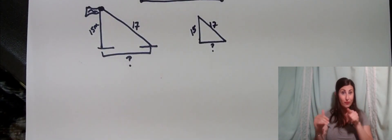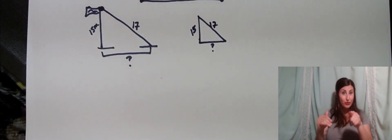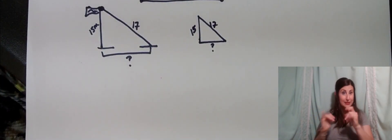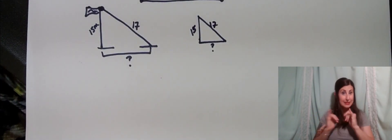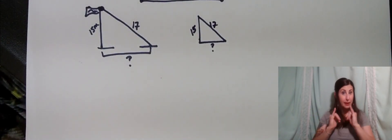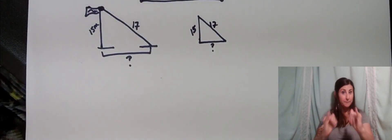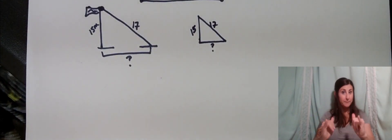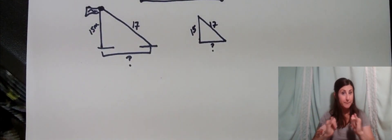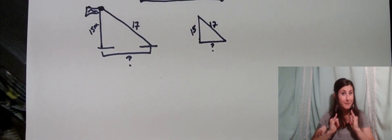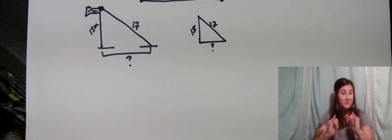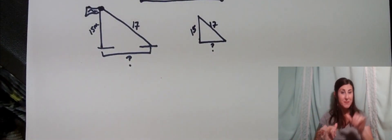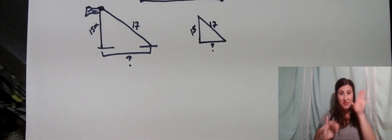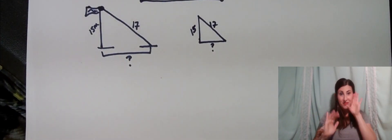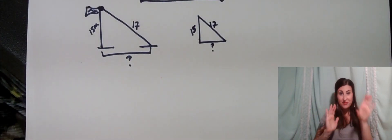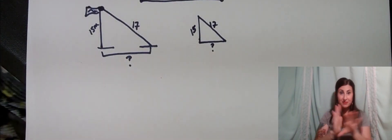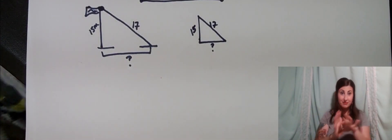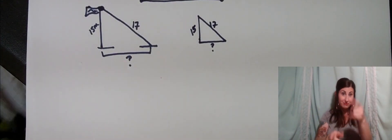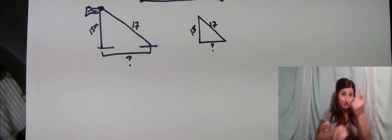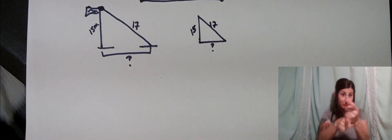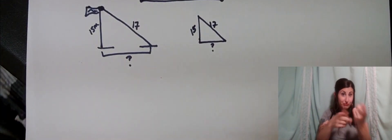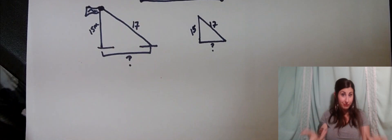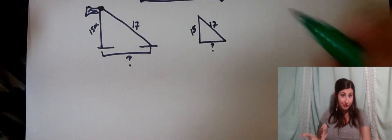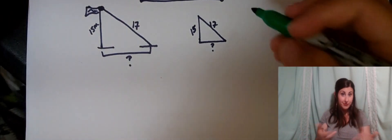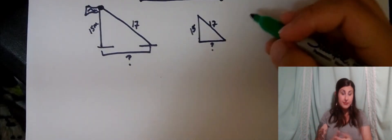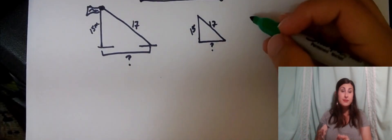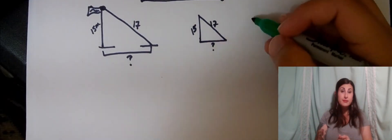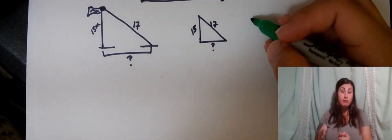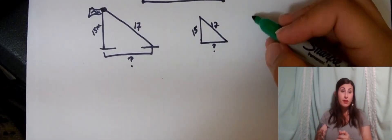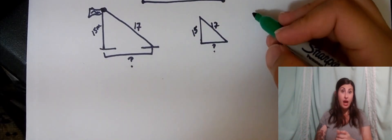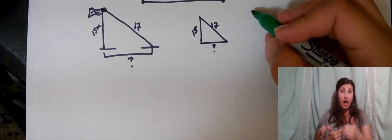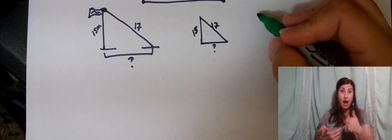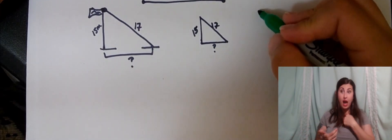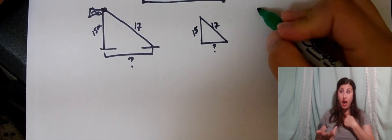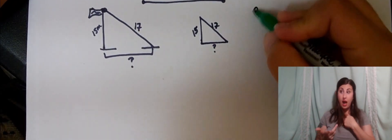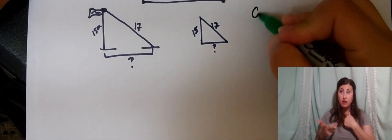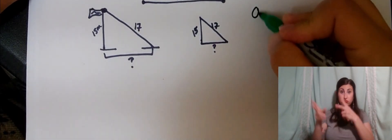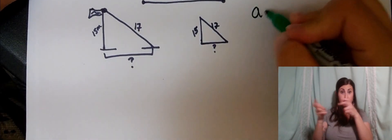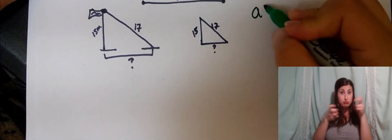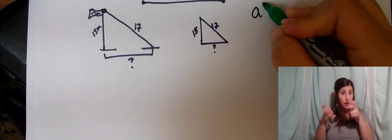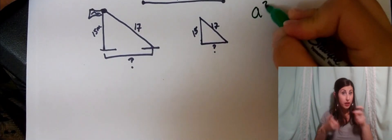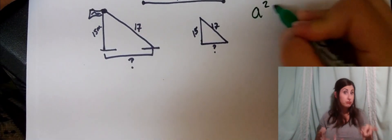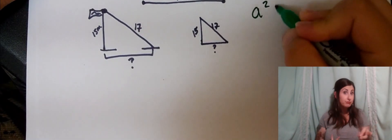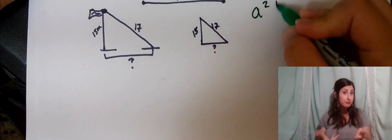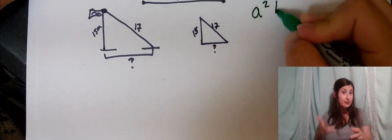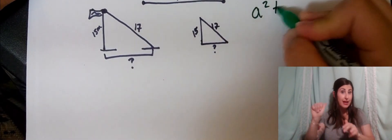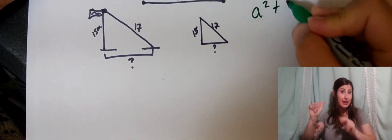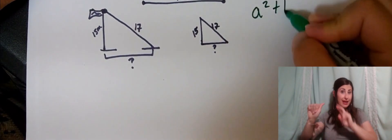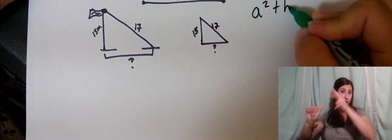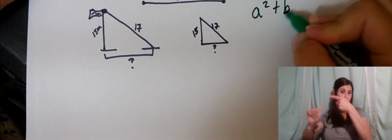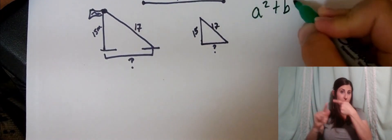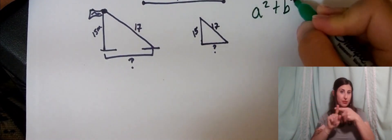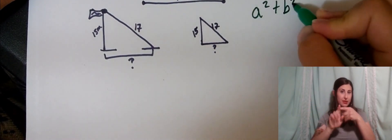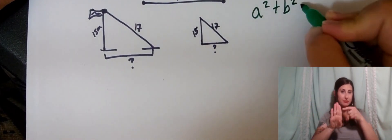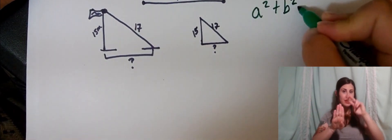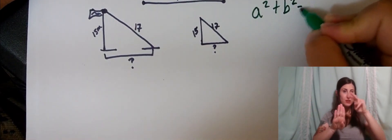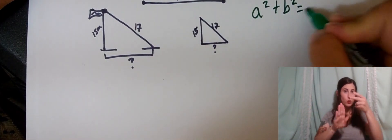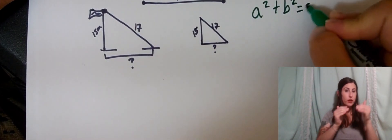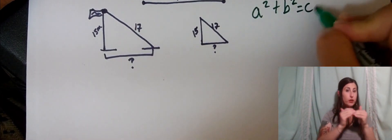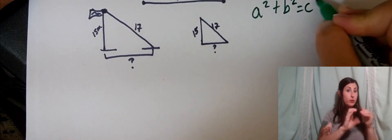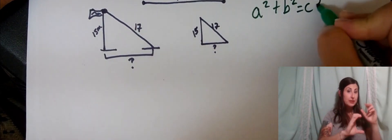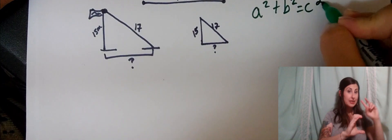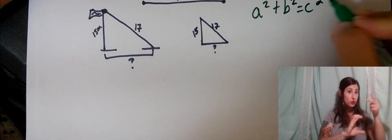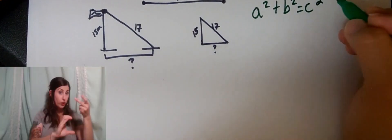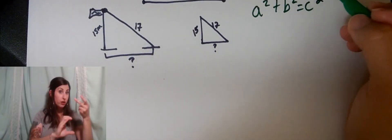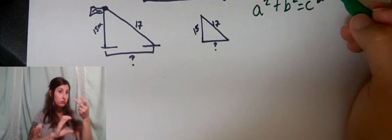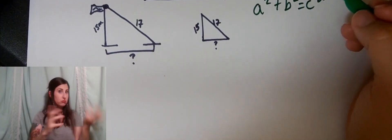Hopefully you got that picture correct. All right. So I'm going to start plugging it in. A squared plus b squared